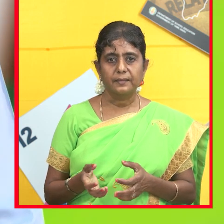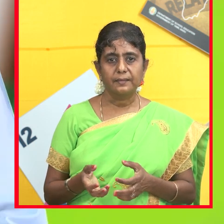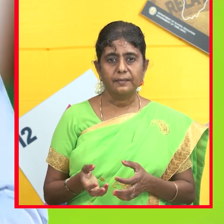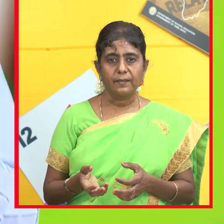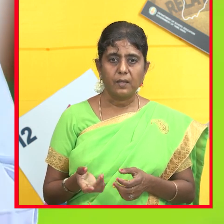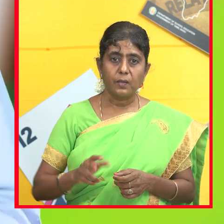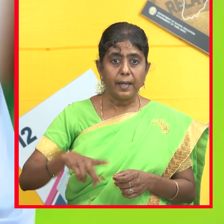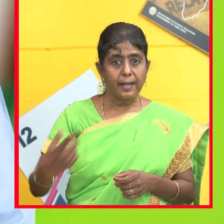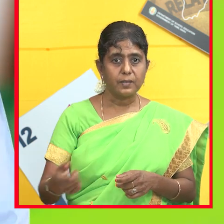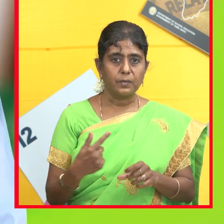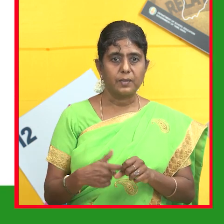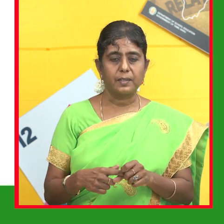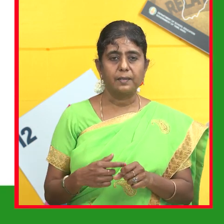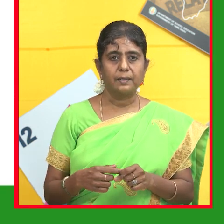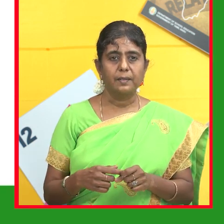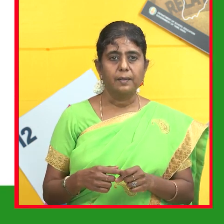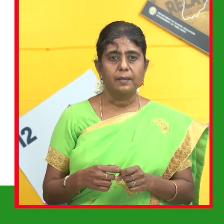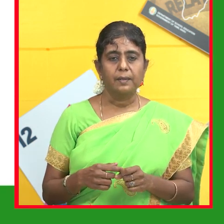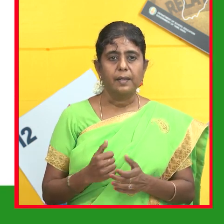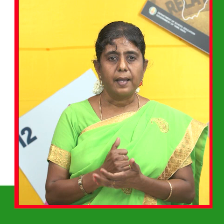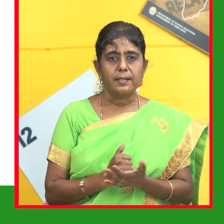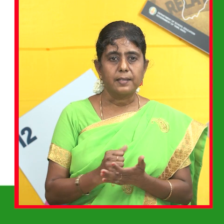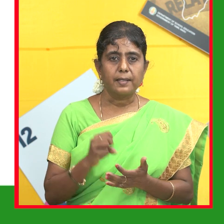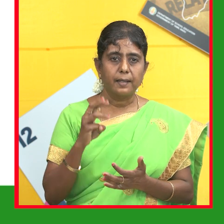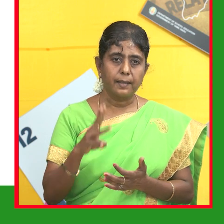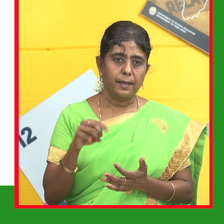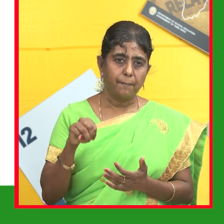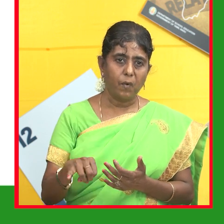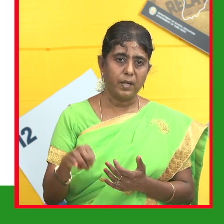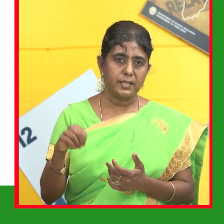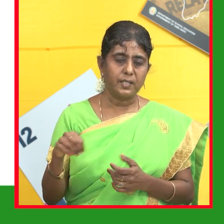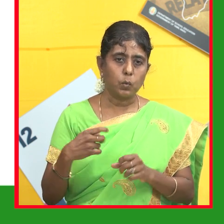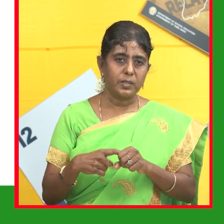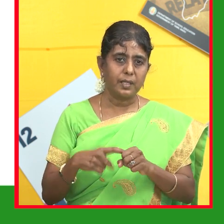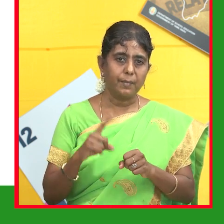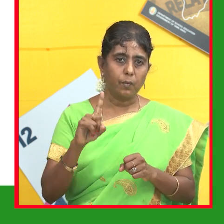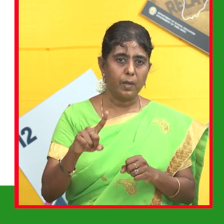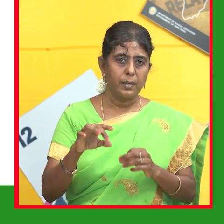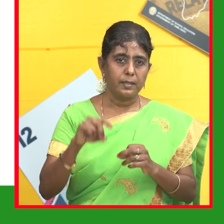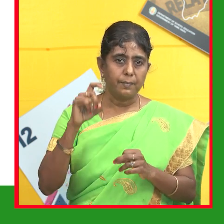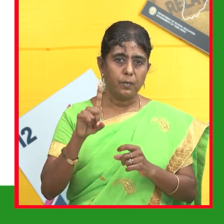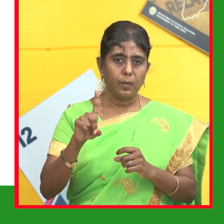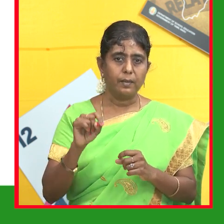let's see the next question. That is given in exercise 3.6, question number 1, subdivision 1.